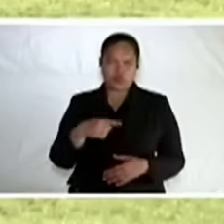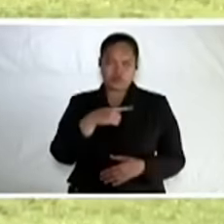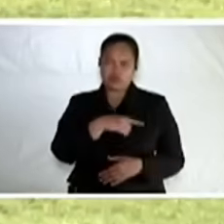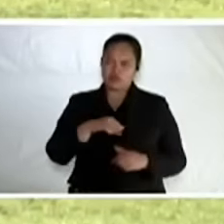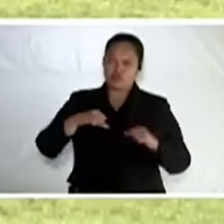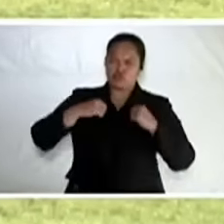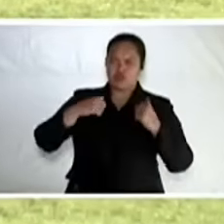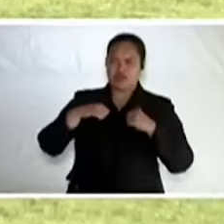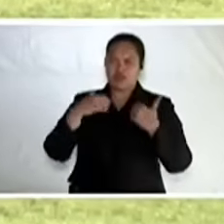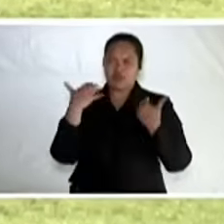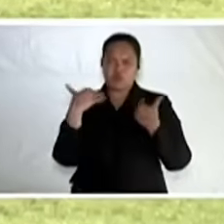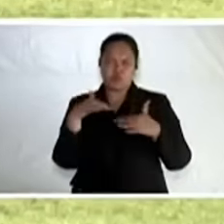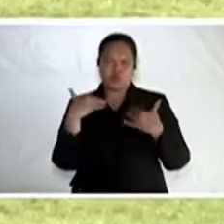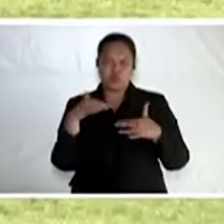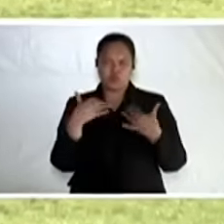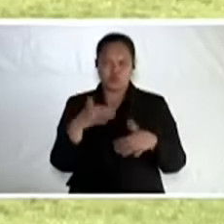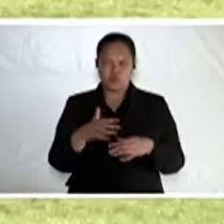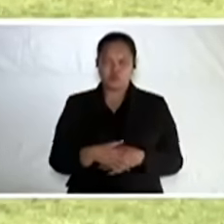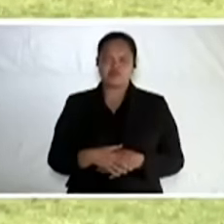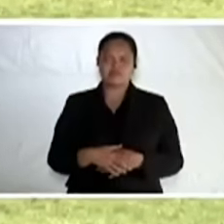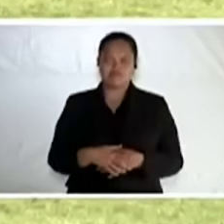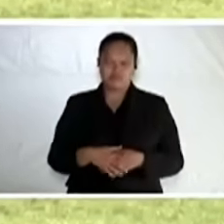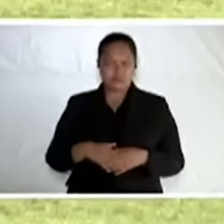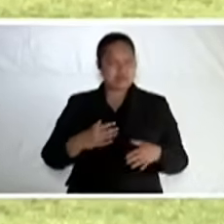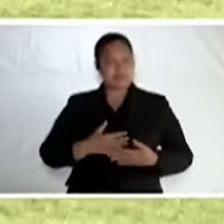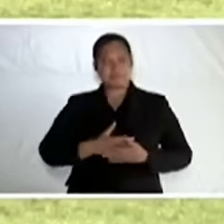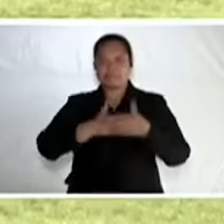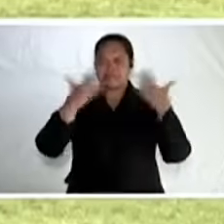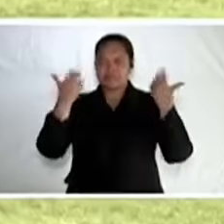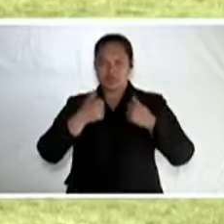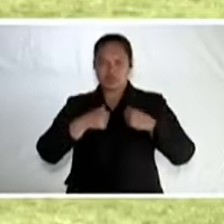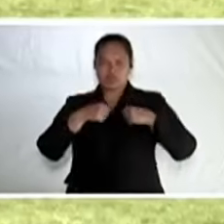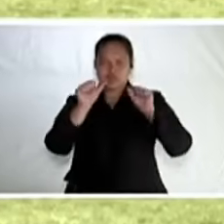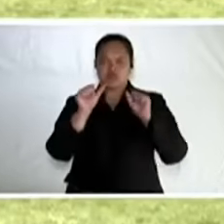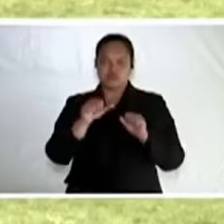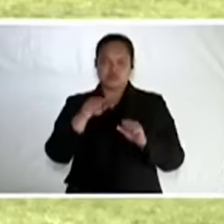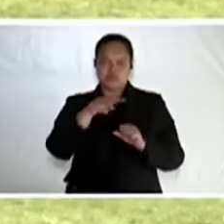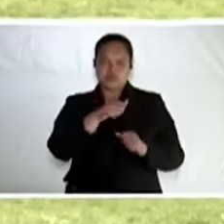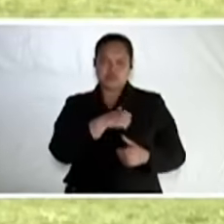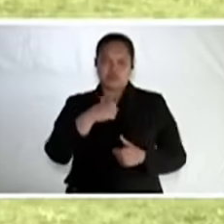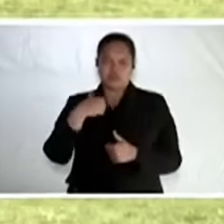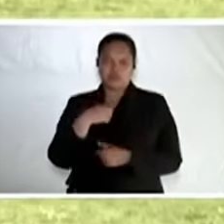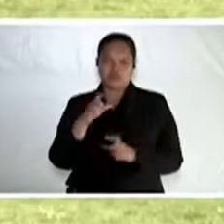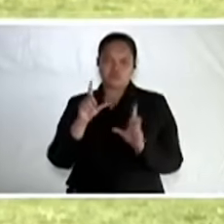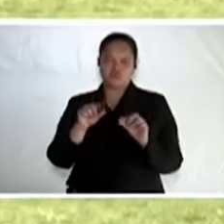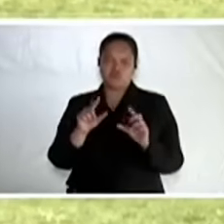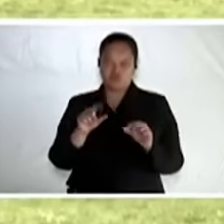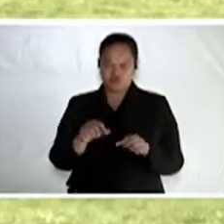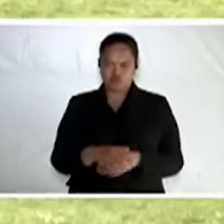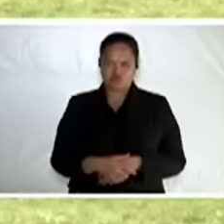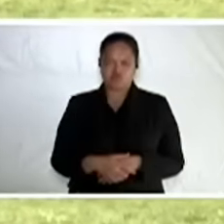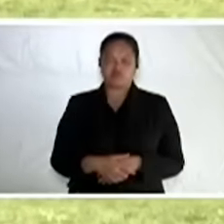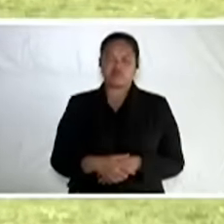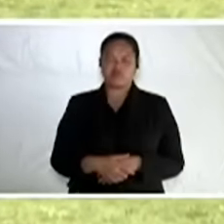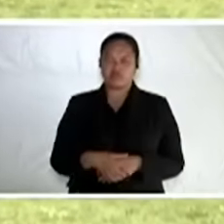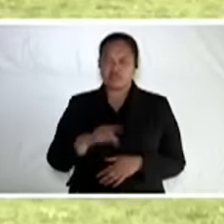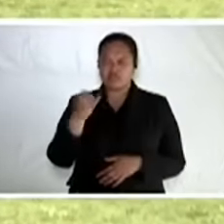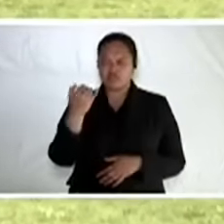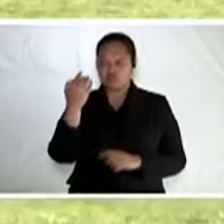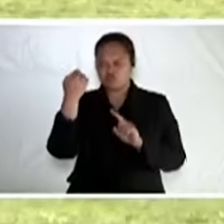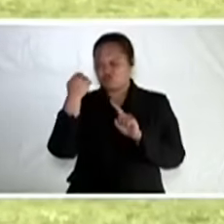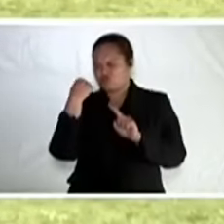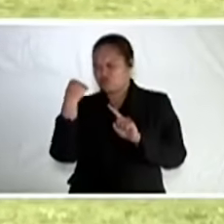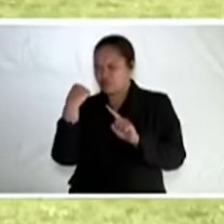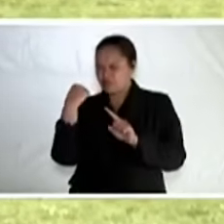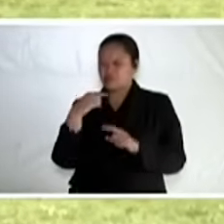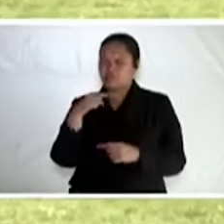radhimbi taka na nonda vanua e na buku ni tabi lewe rando waka i tabi teki ritkina ni tabi ni beisa tutaki dana ngona